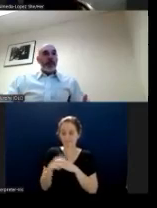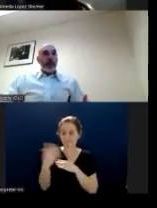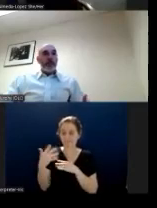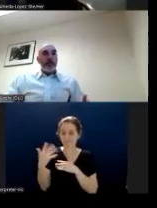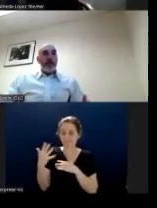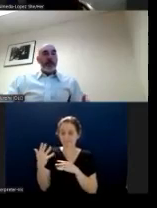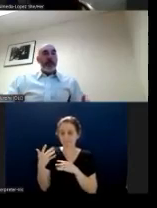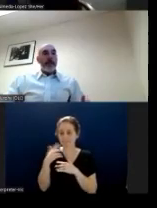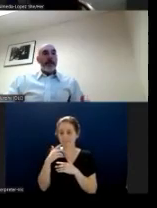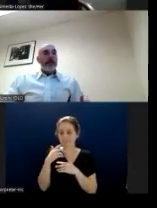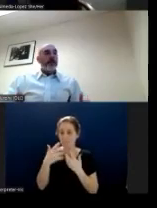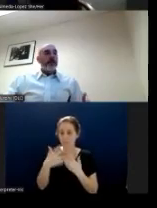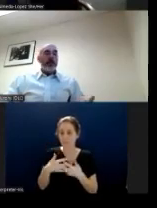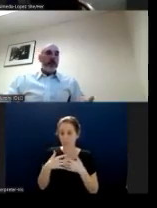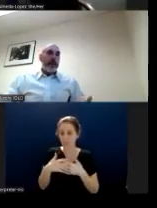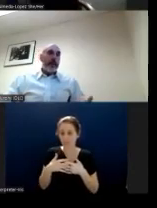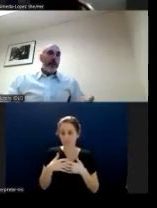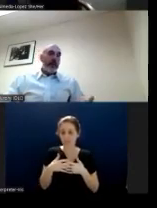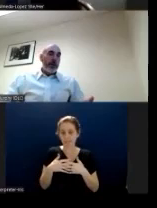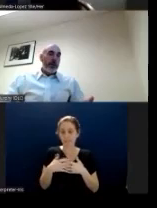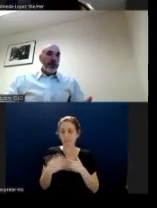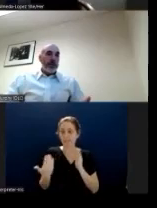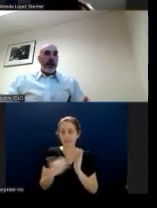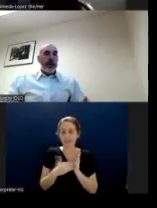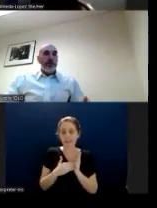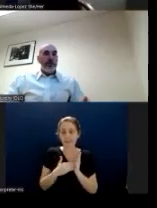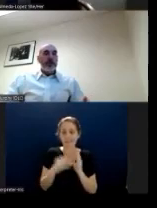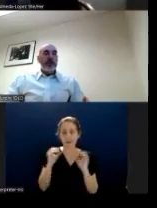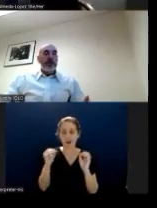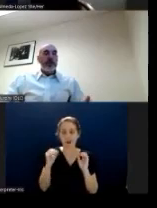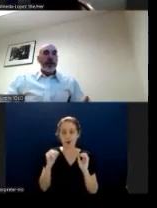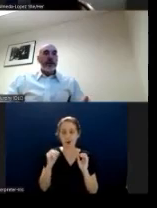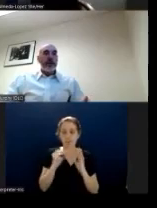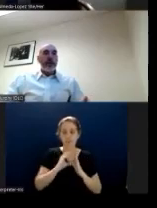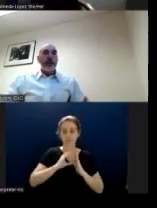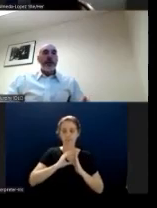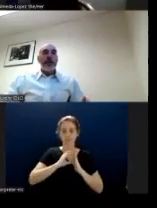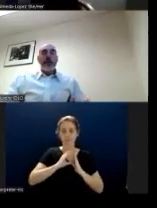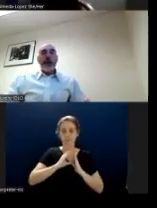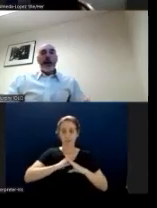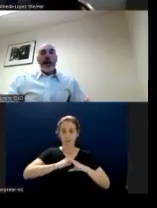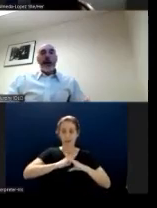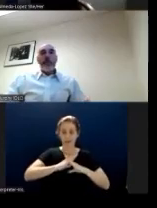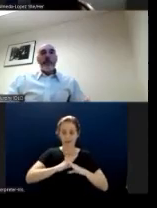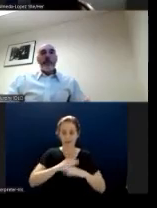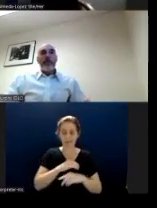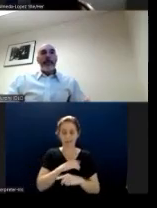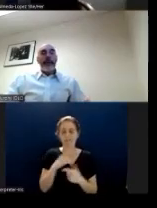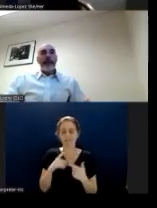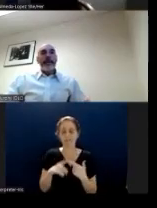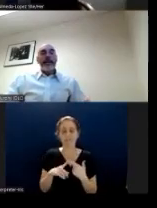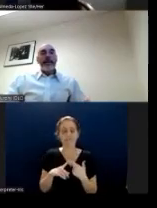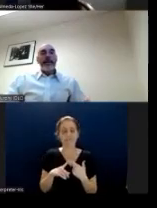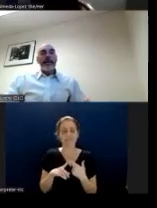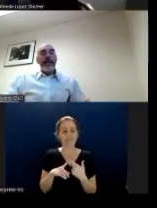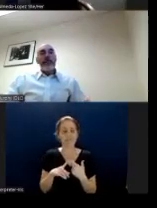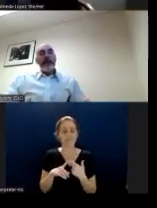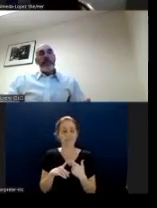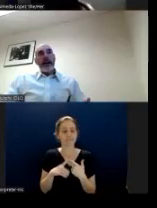voting machine. There should, again, be no protruding objects, which we've talked about,